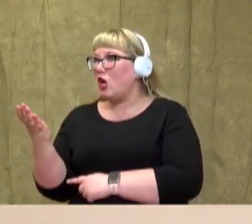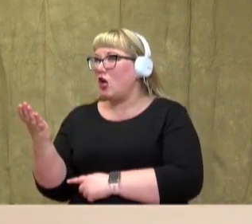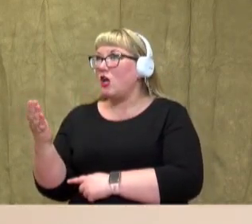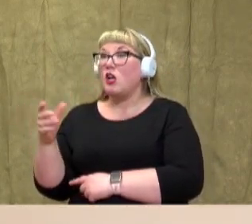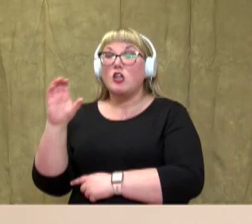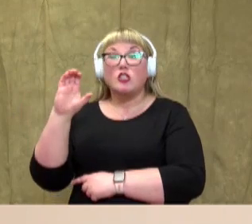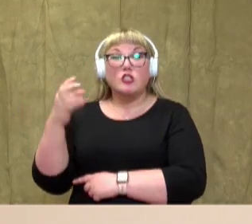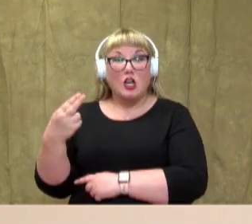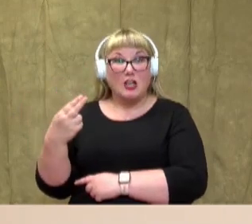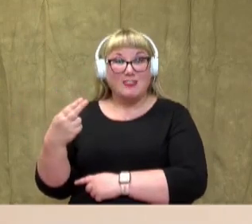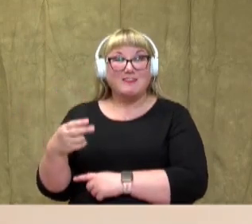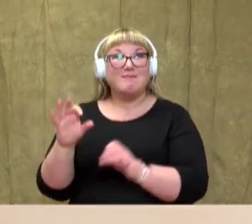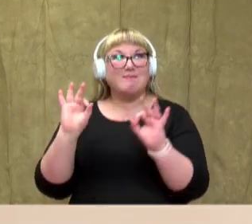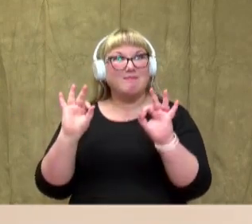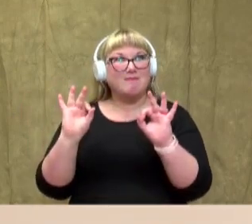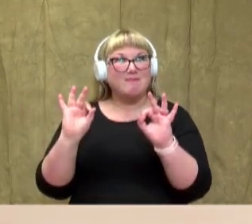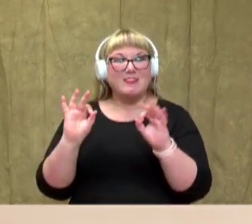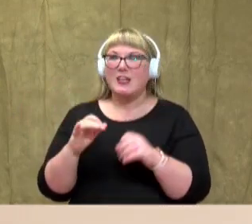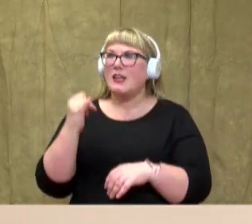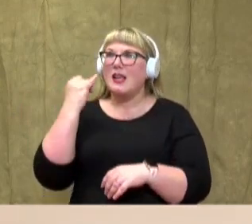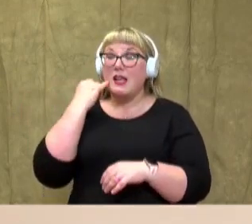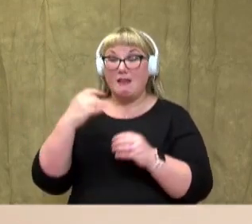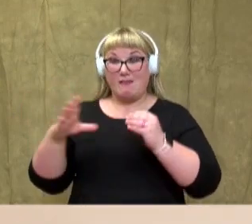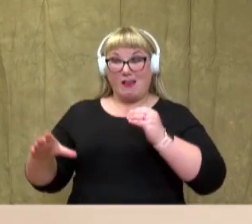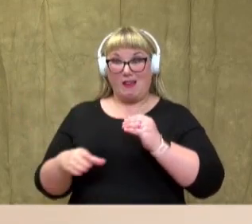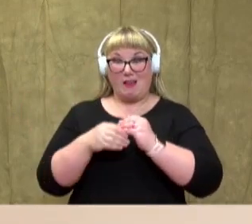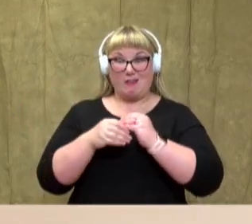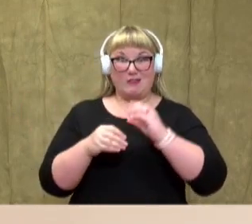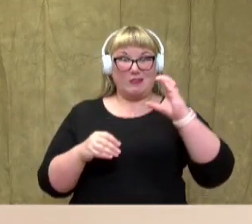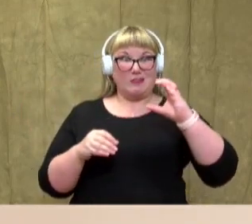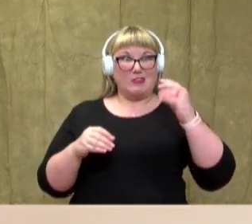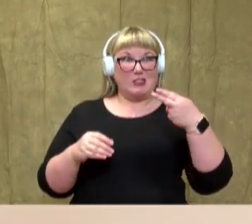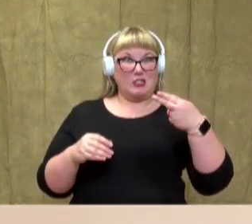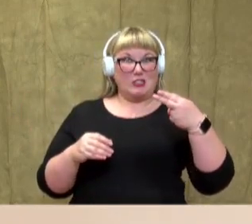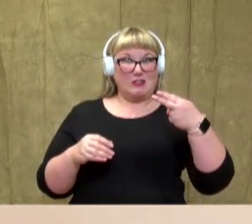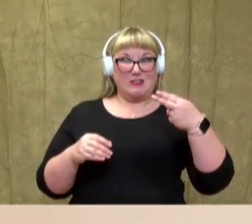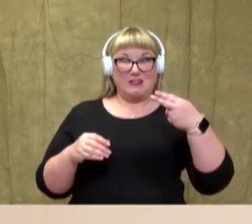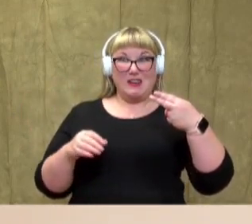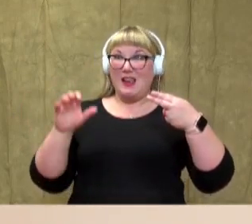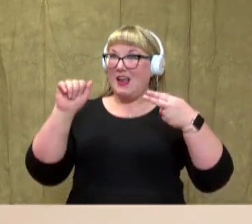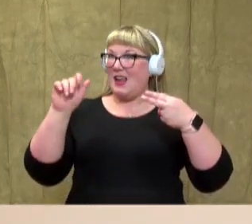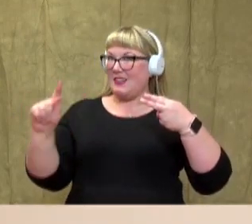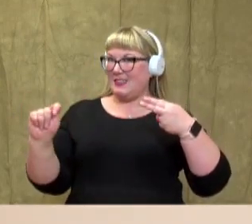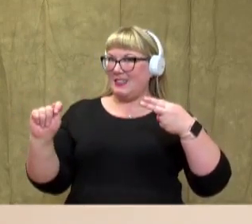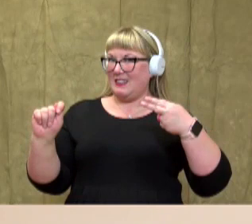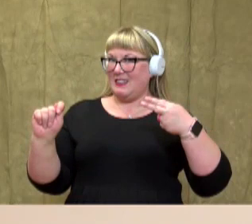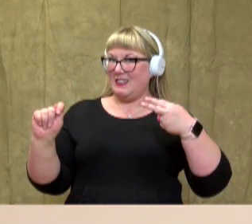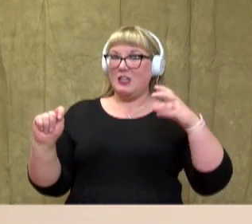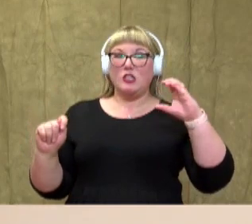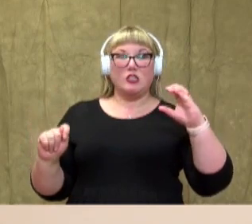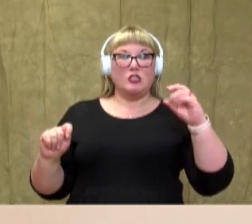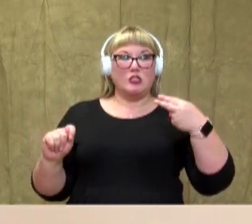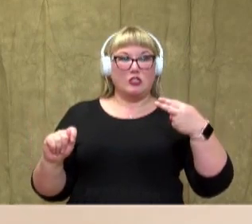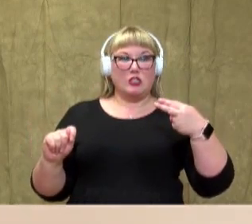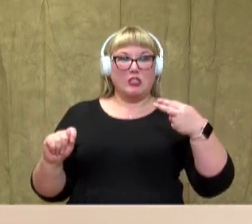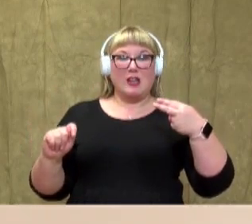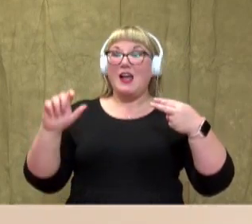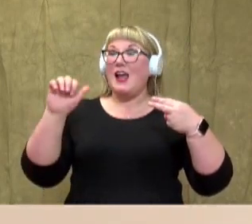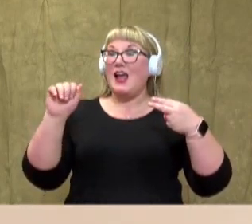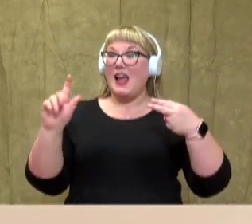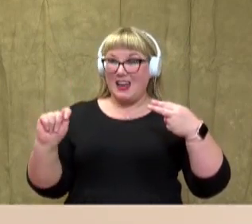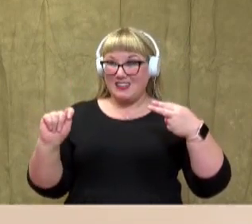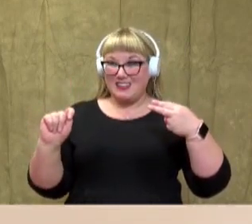ch. Absolutely. If I add the sound ch to the beginning of at, it creates a